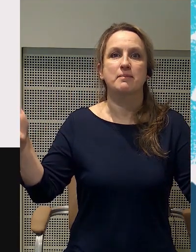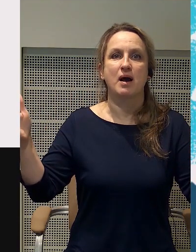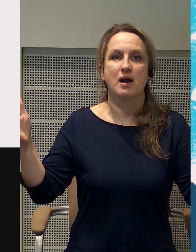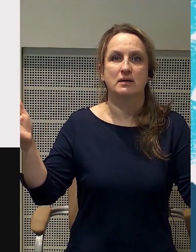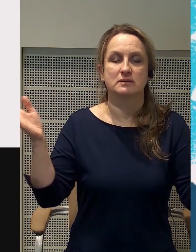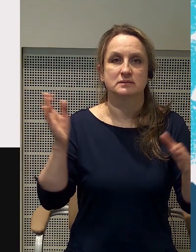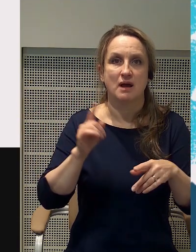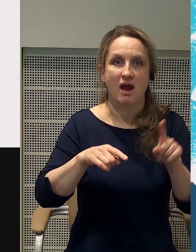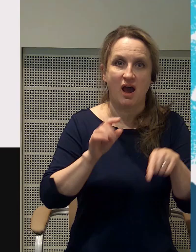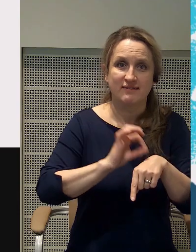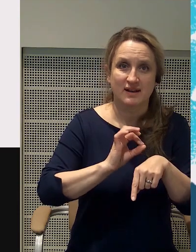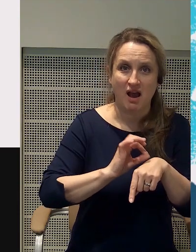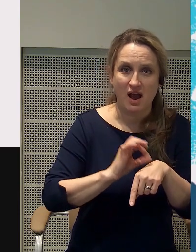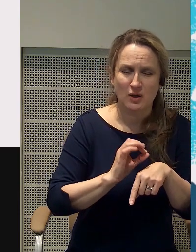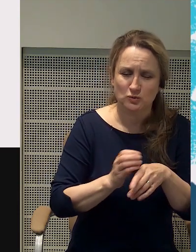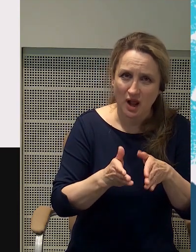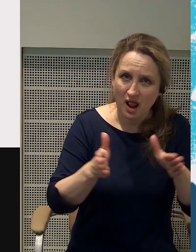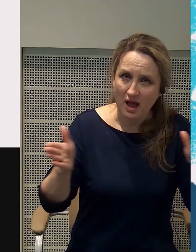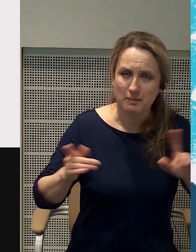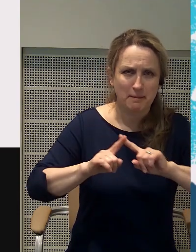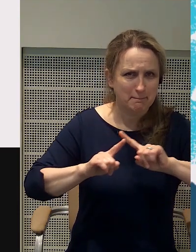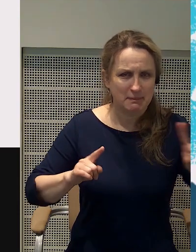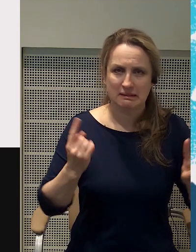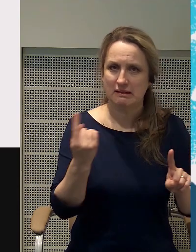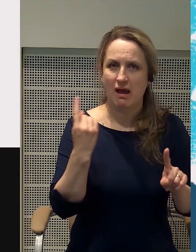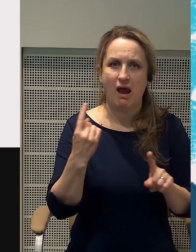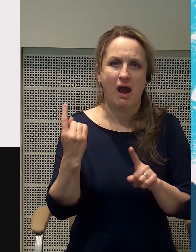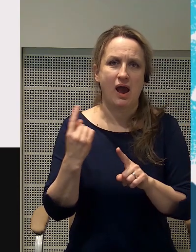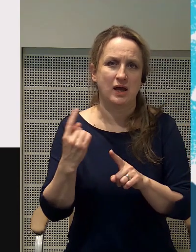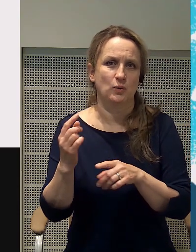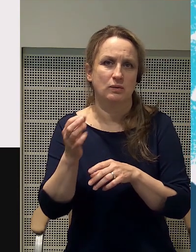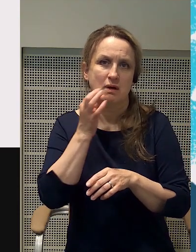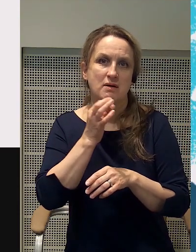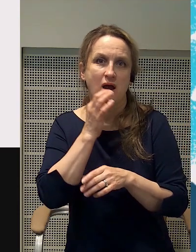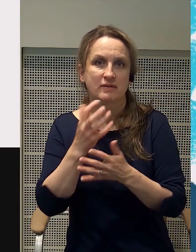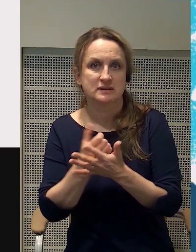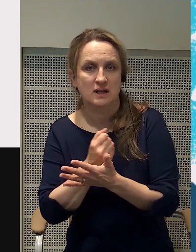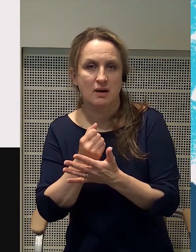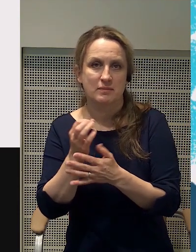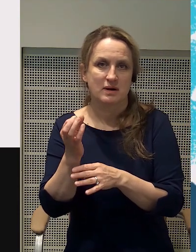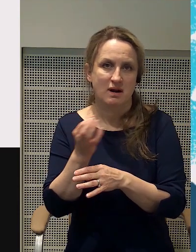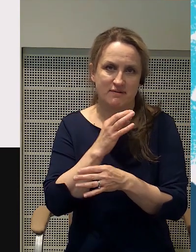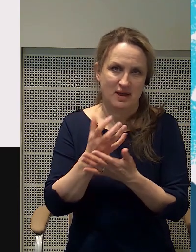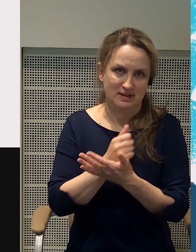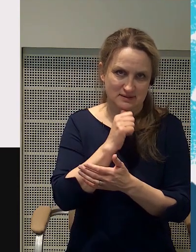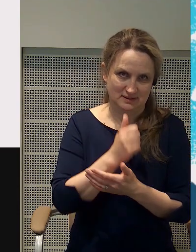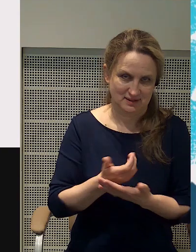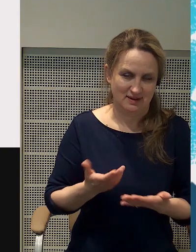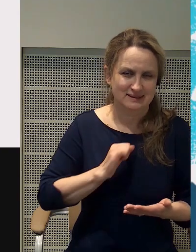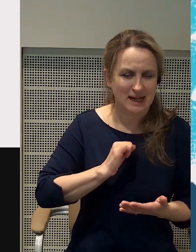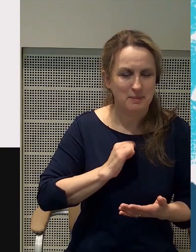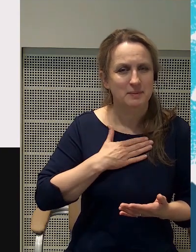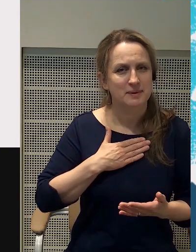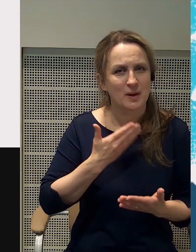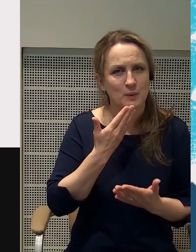what we here in the room, can do for a more perfect, faster, and